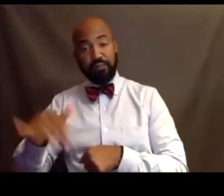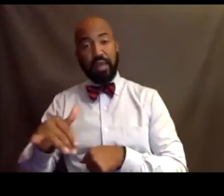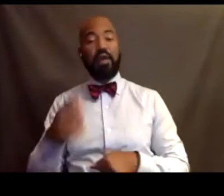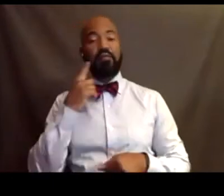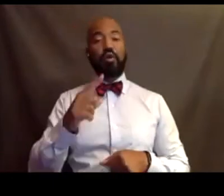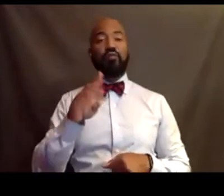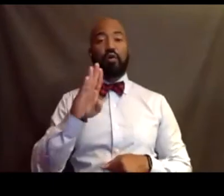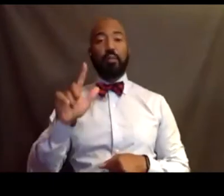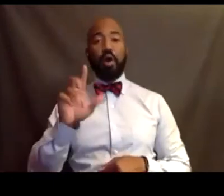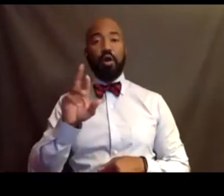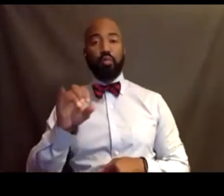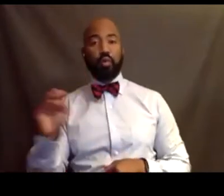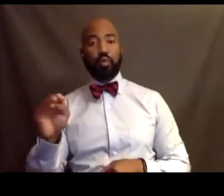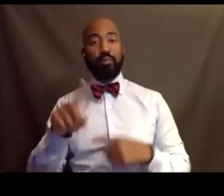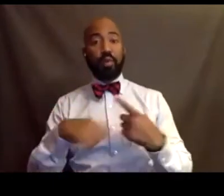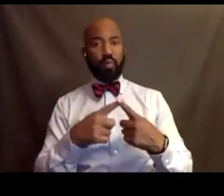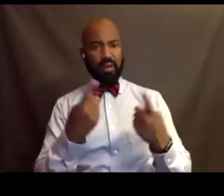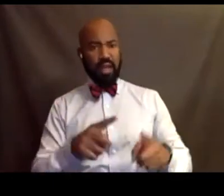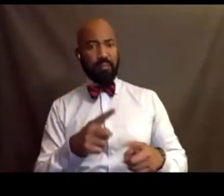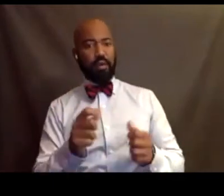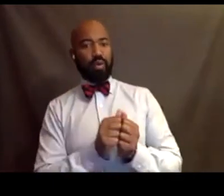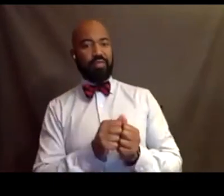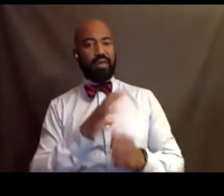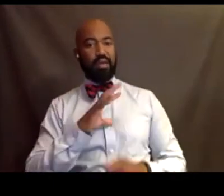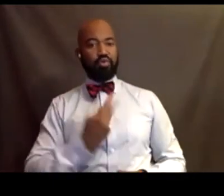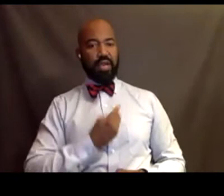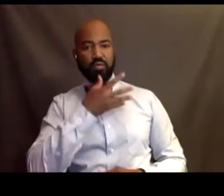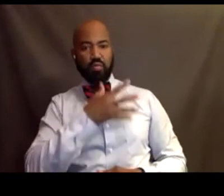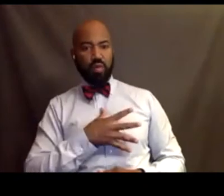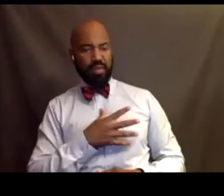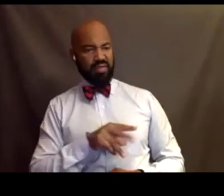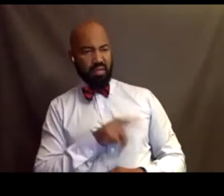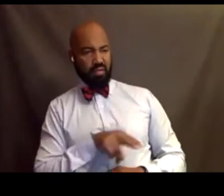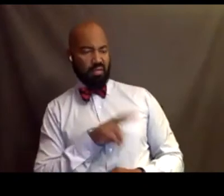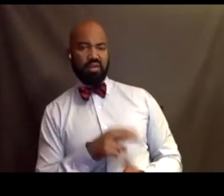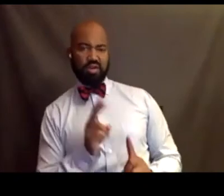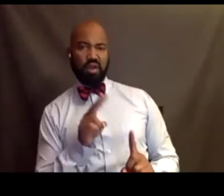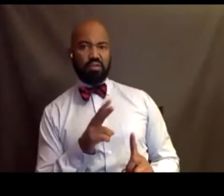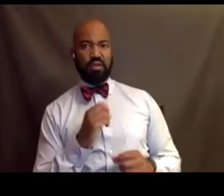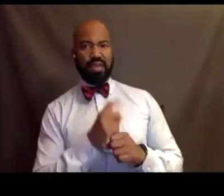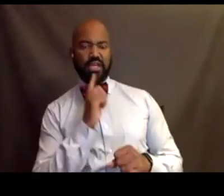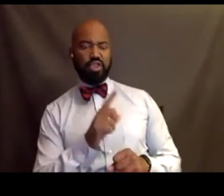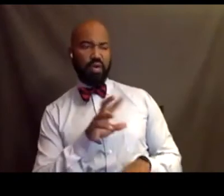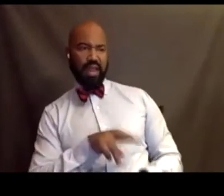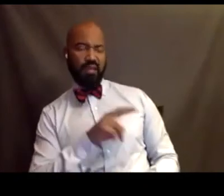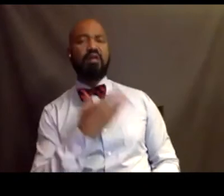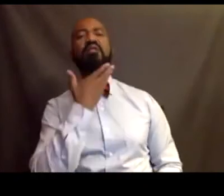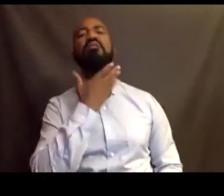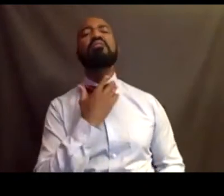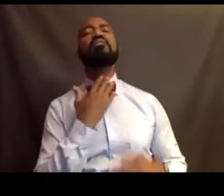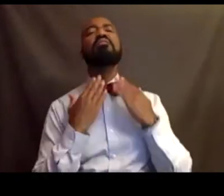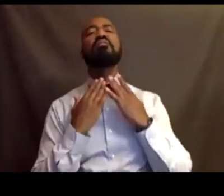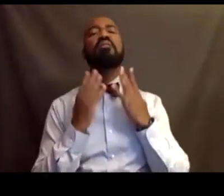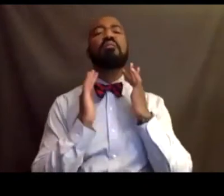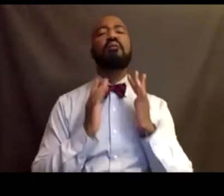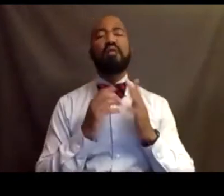how more judgmental they are, see how passable you are. So they check your neck to make sure they don't feel an Adam's apple. They rub